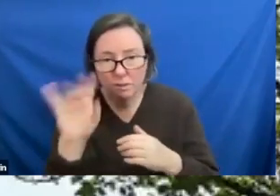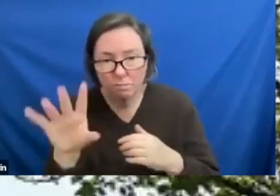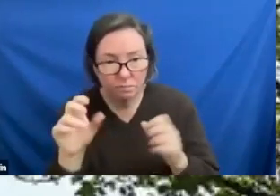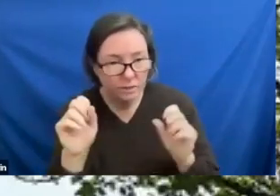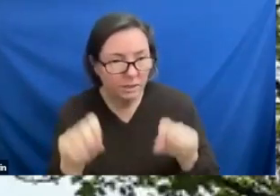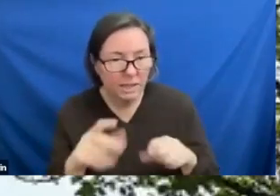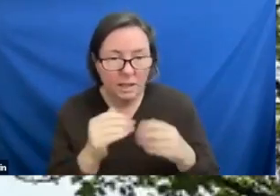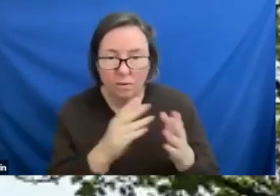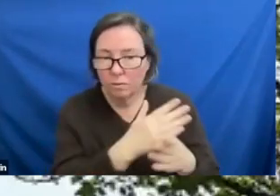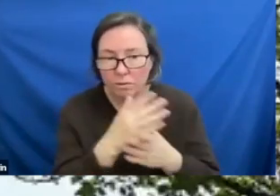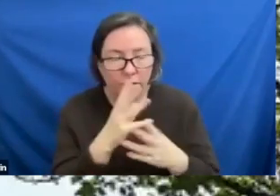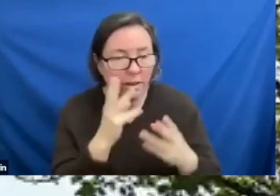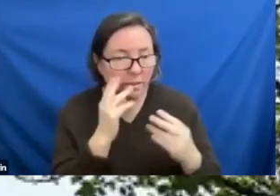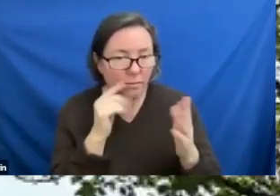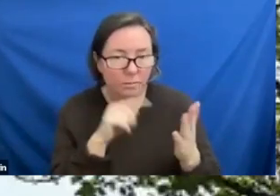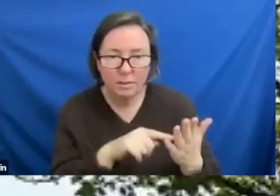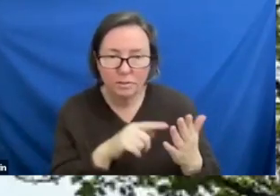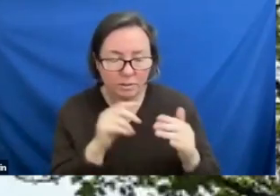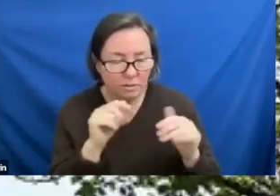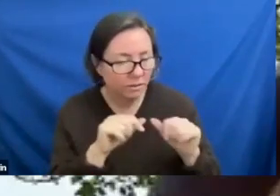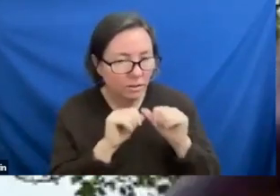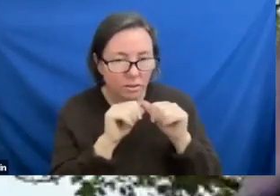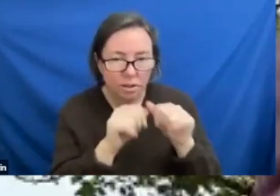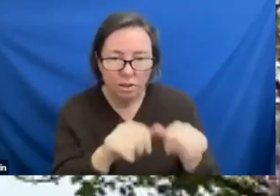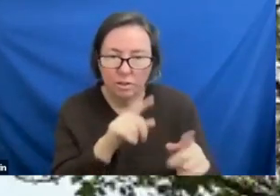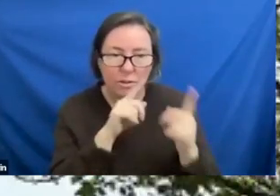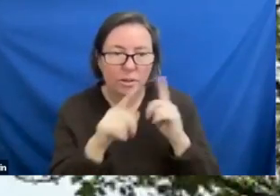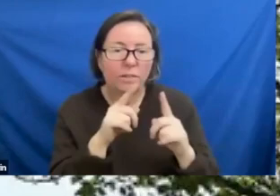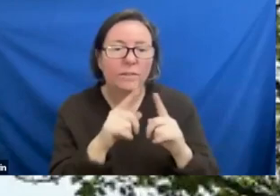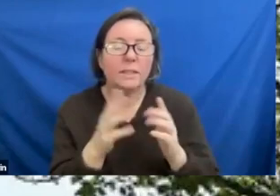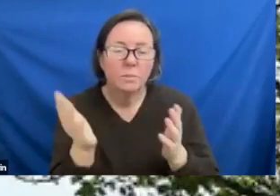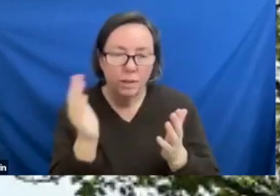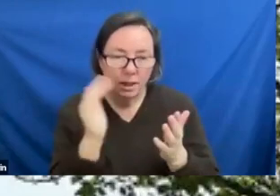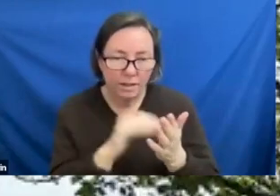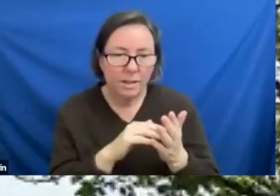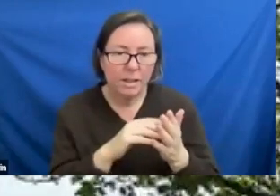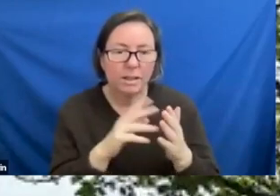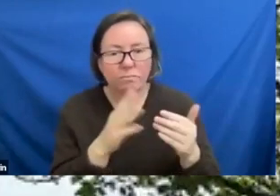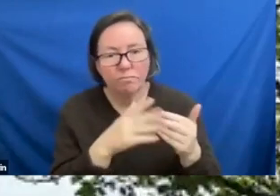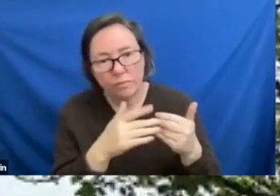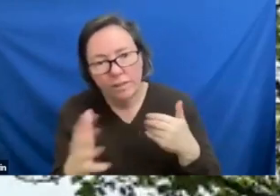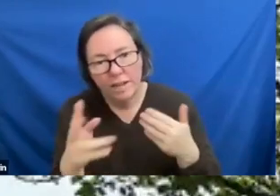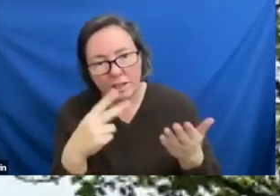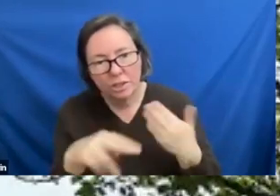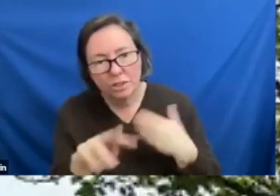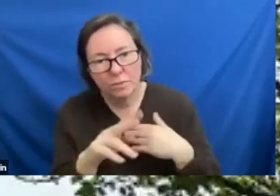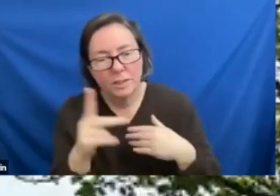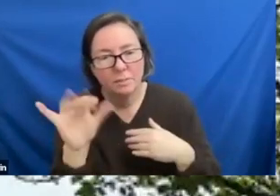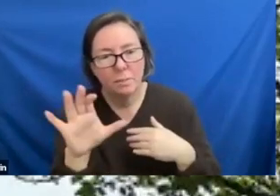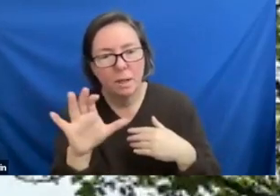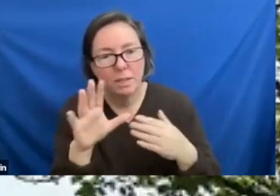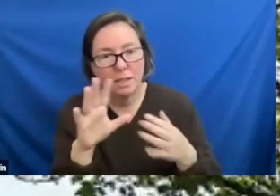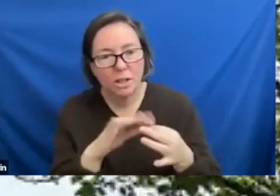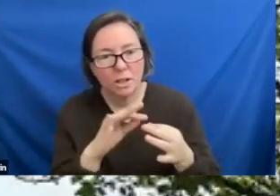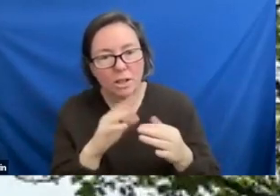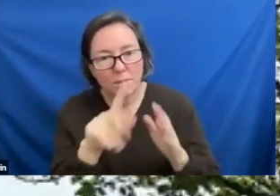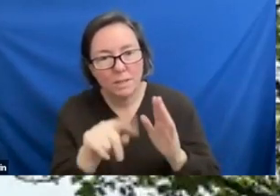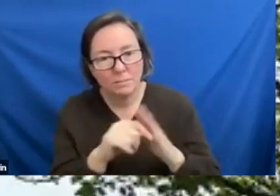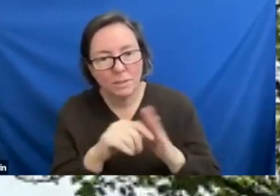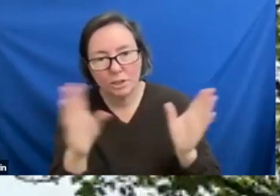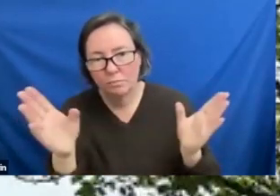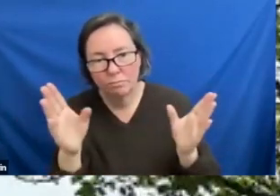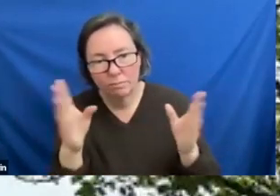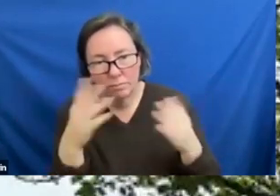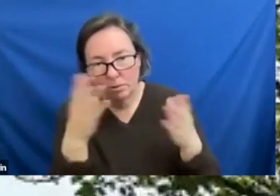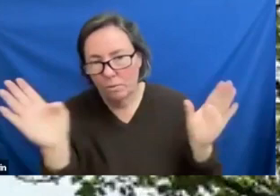process as well. This is an ongoing conversation. We're going to have a public comment period for the next 2 weeks. So really looking forward to all